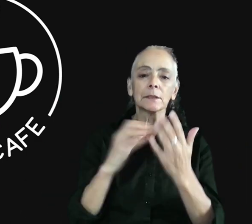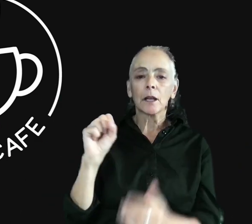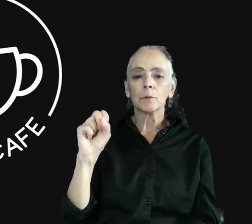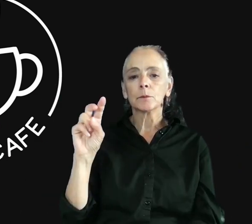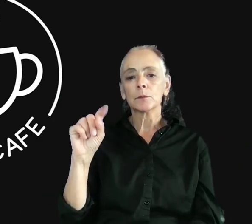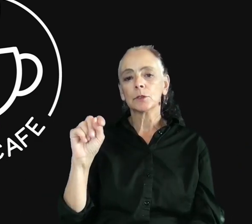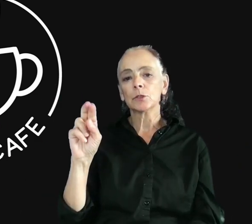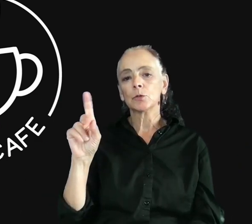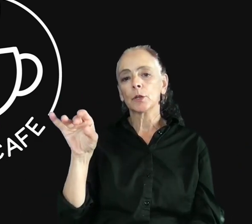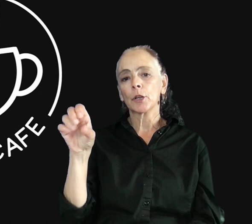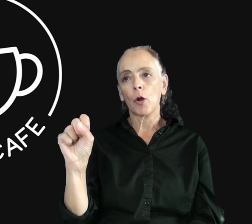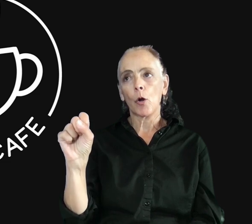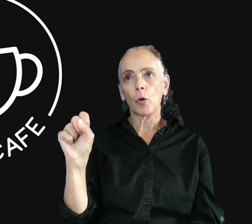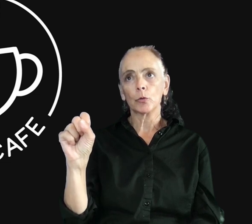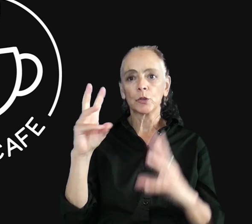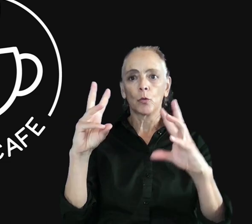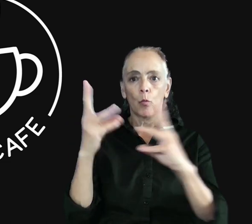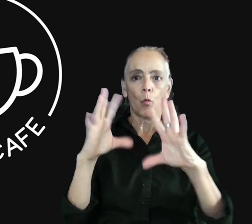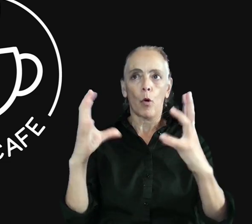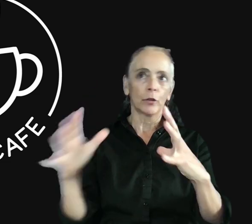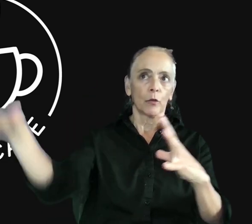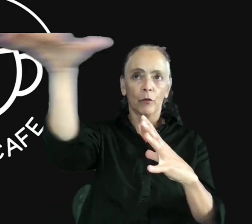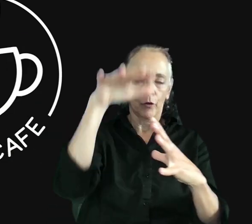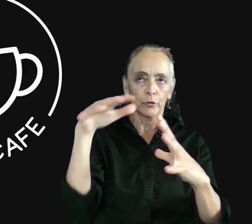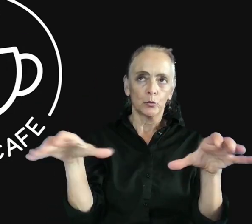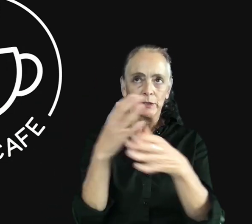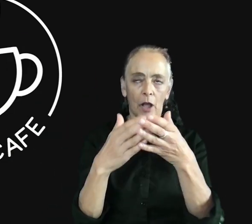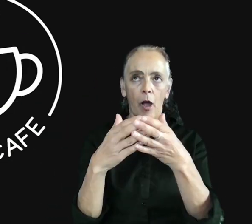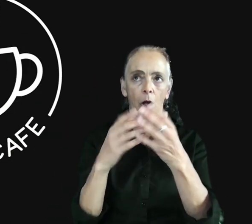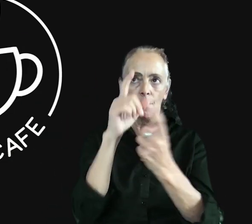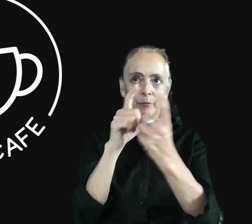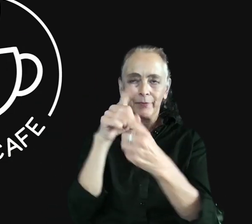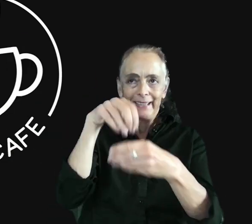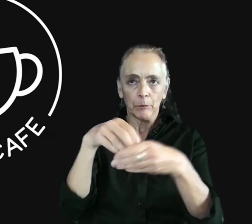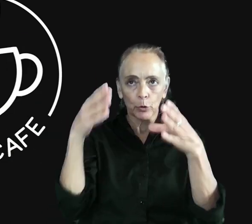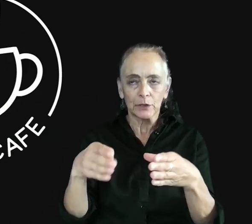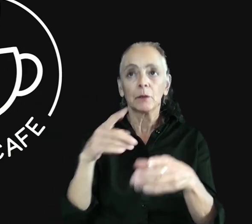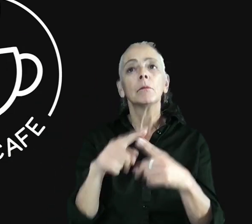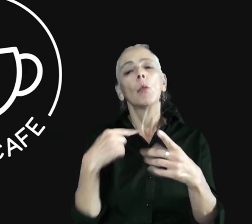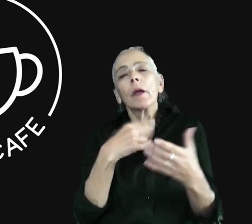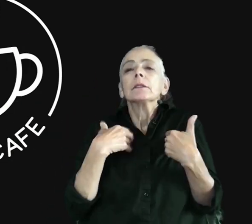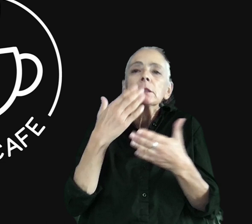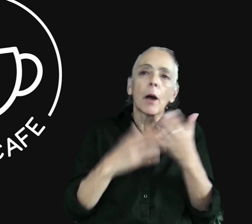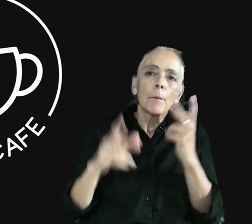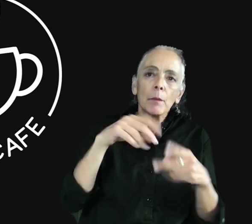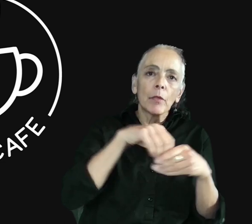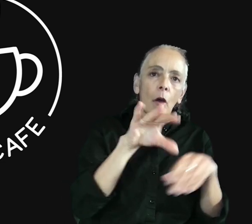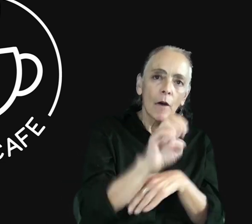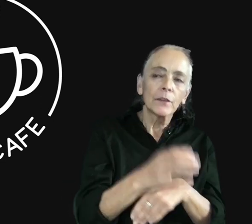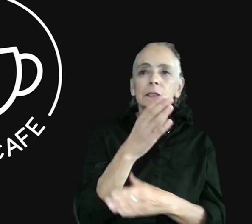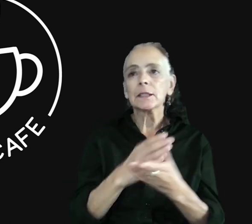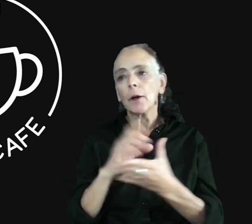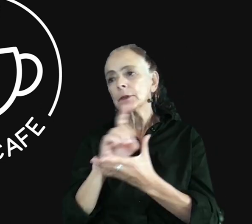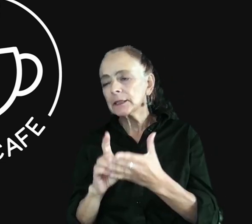are potentially doing more in-person research but we do have some of our individuals who work in the office we do have some individuals on design teams and